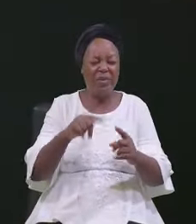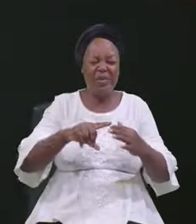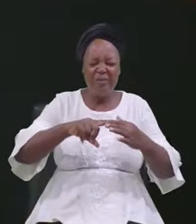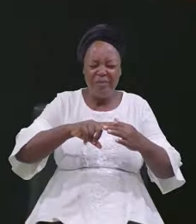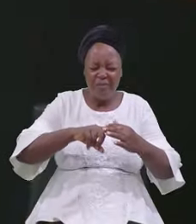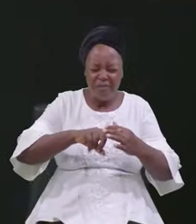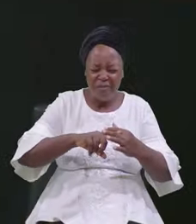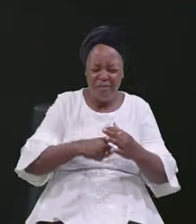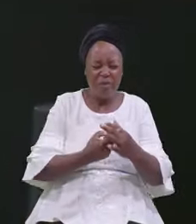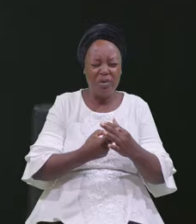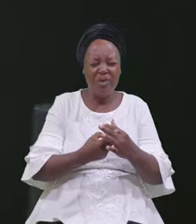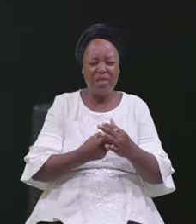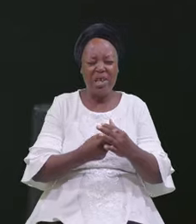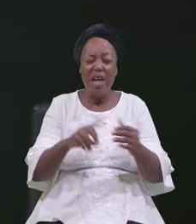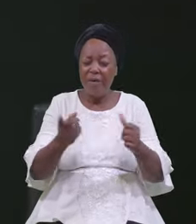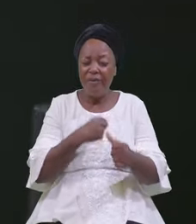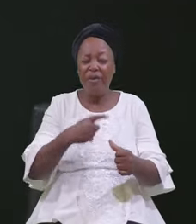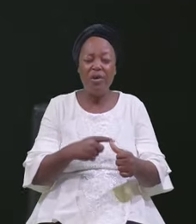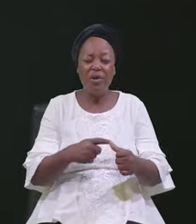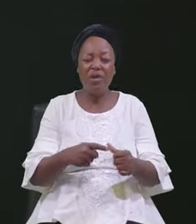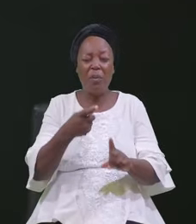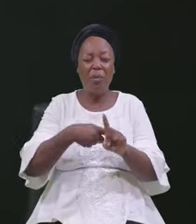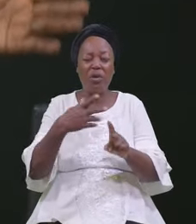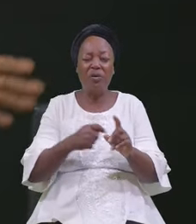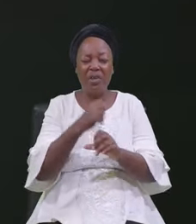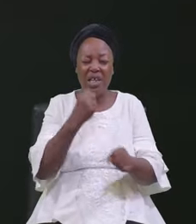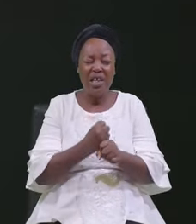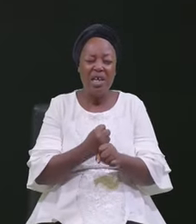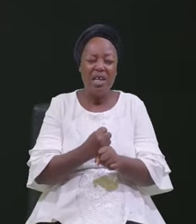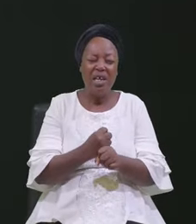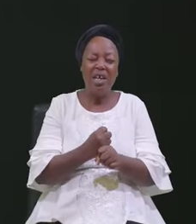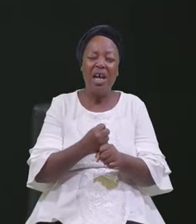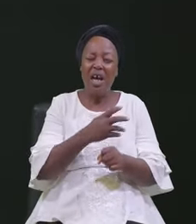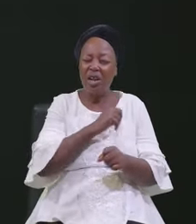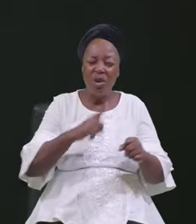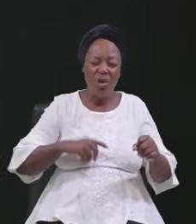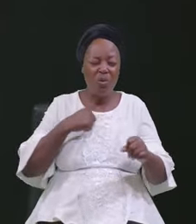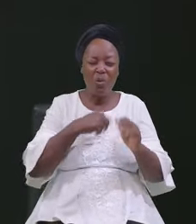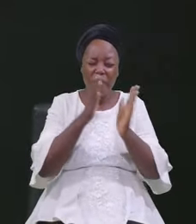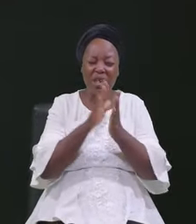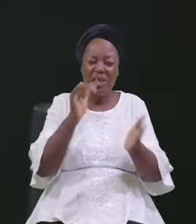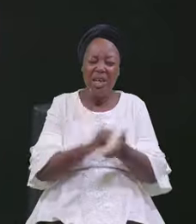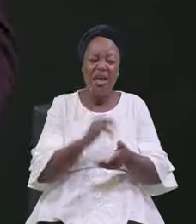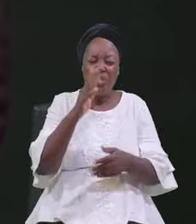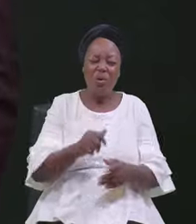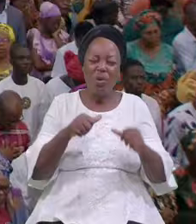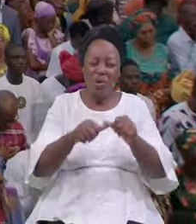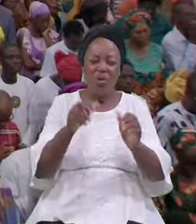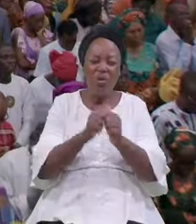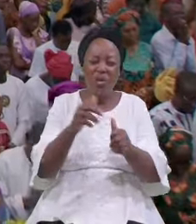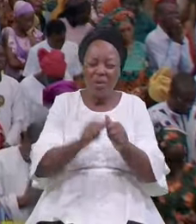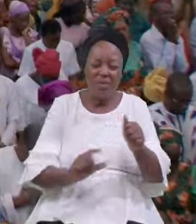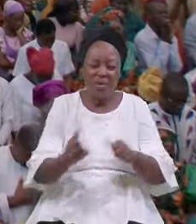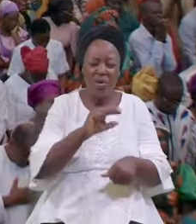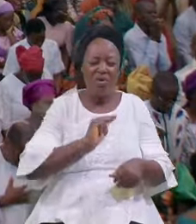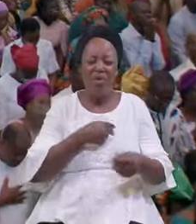of the month and the first of this year. Lord, we pray you'll continue with every one of us in Jesus'